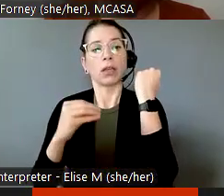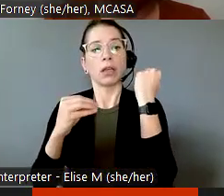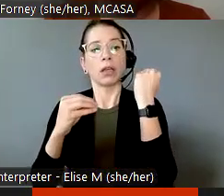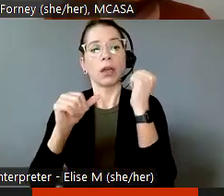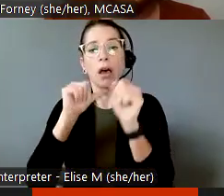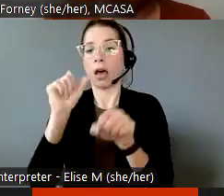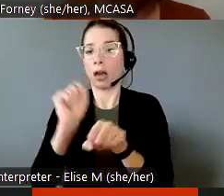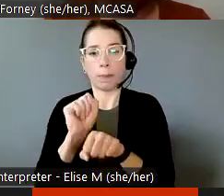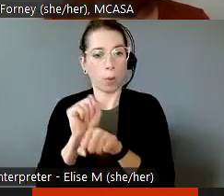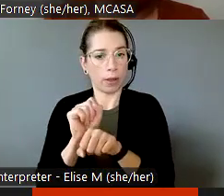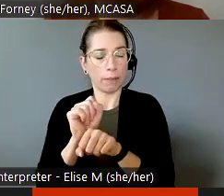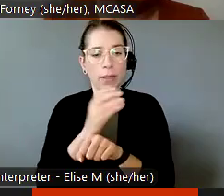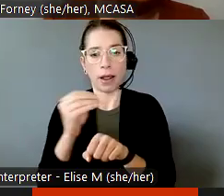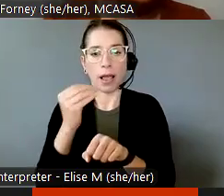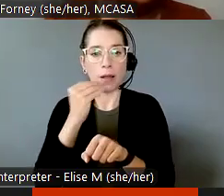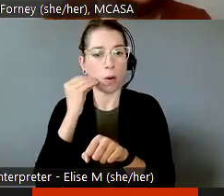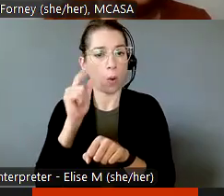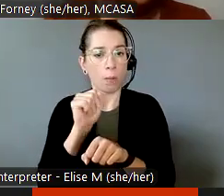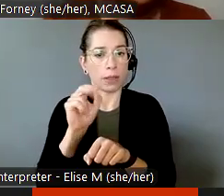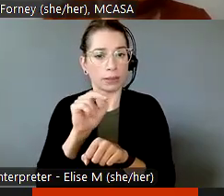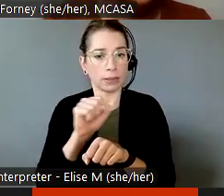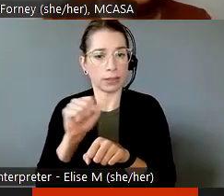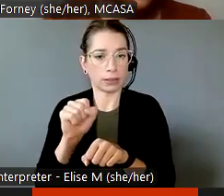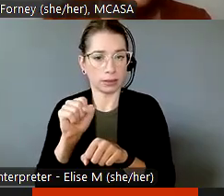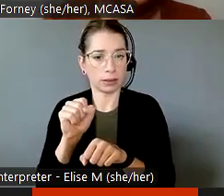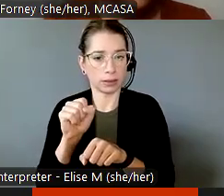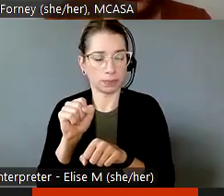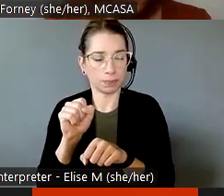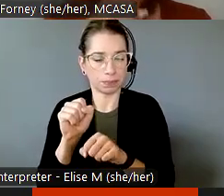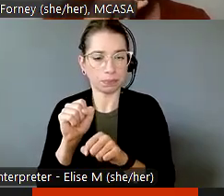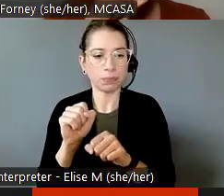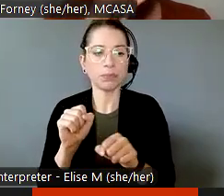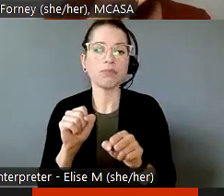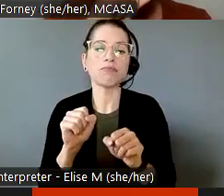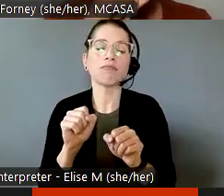unemployment, and homelessness, as well as